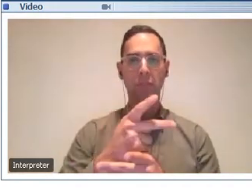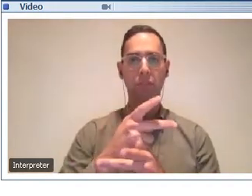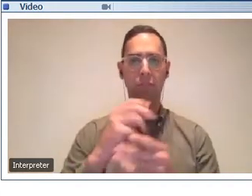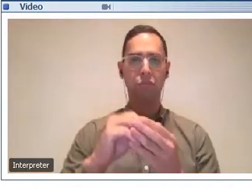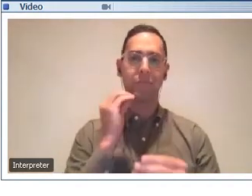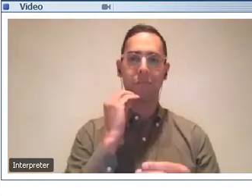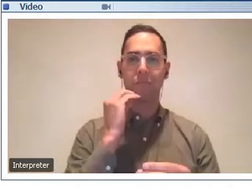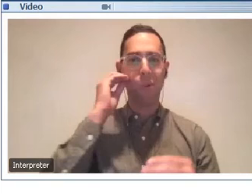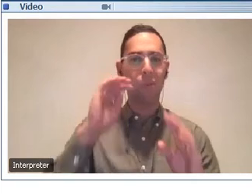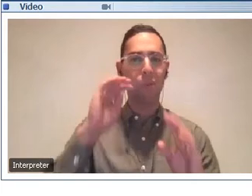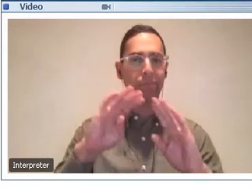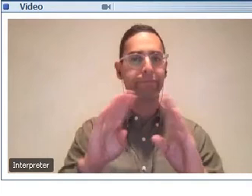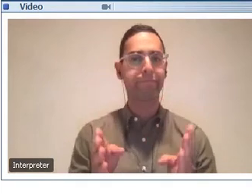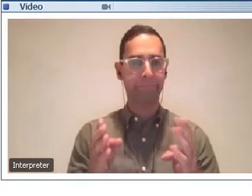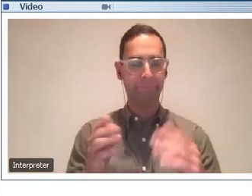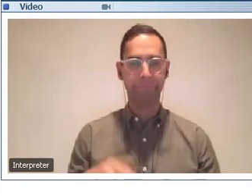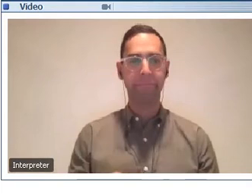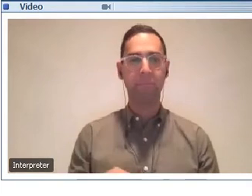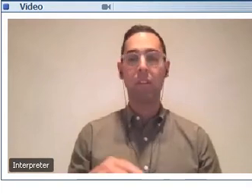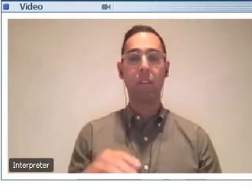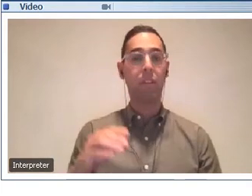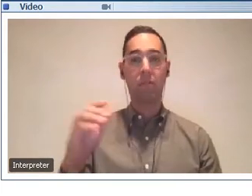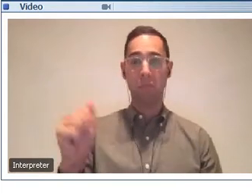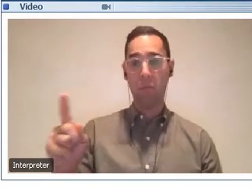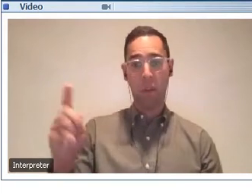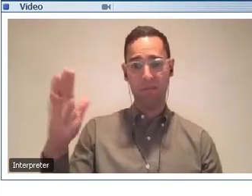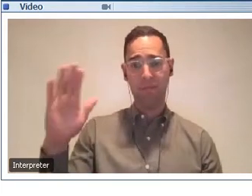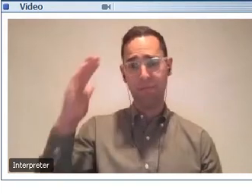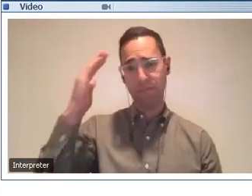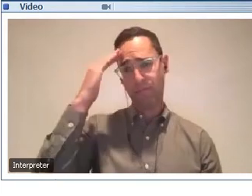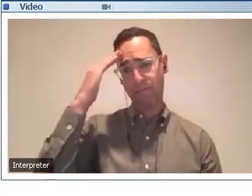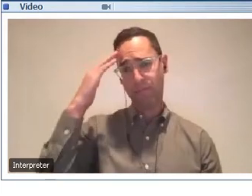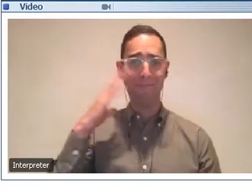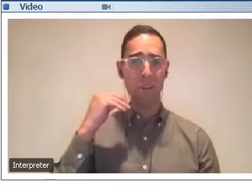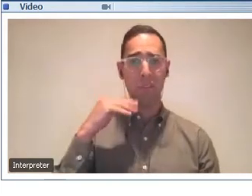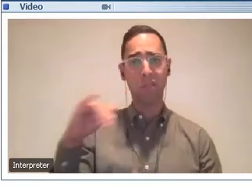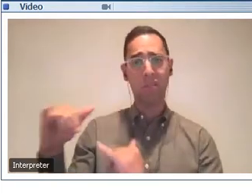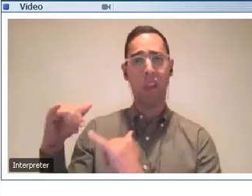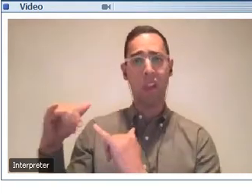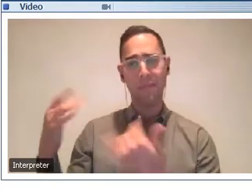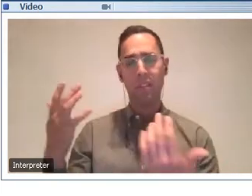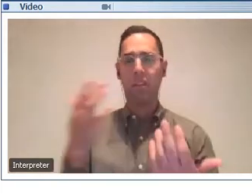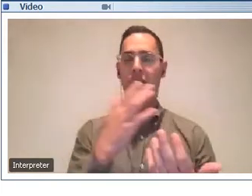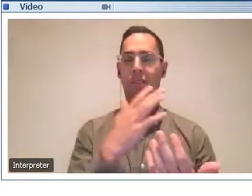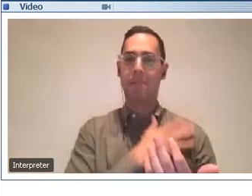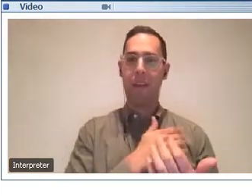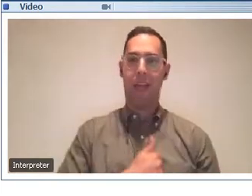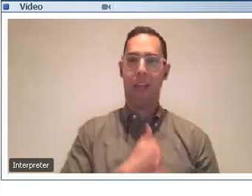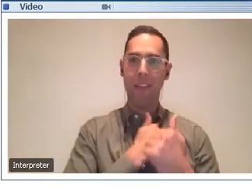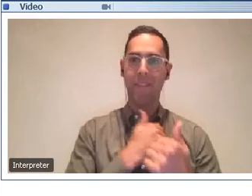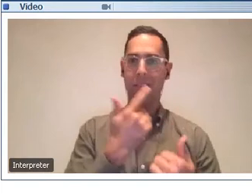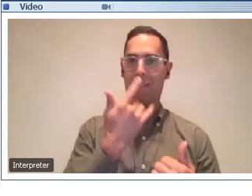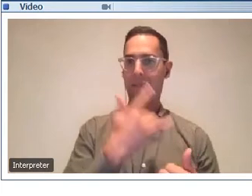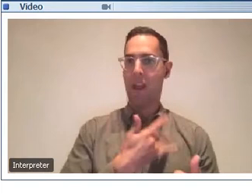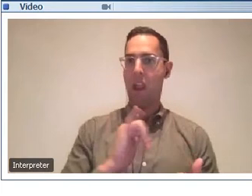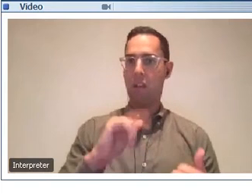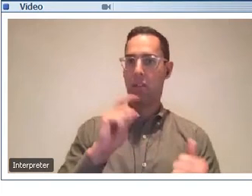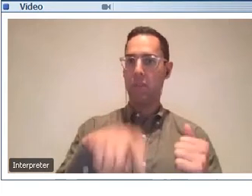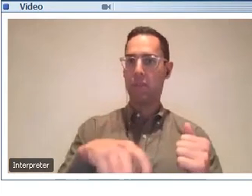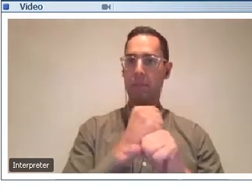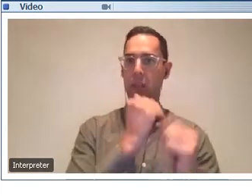in caregiving know, my life was a series of lists. One of them is to the right. And those